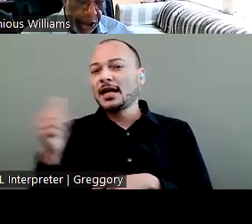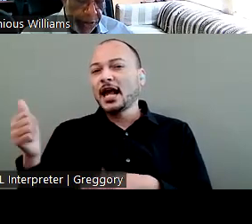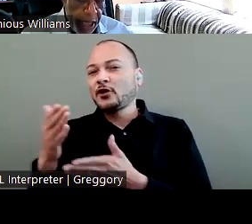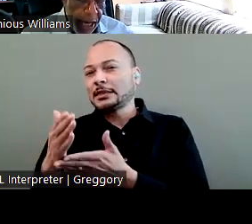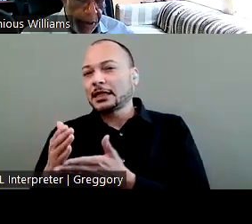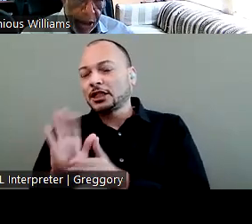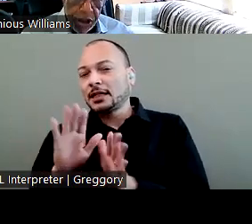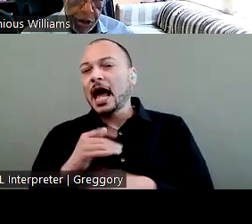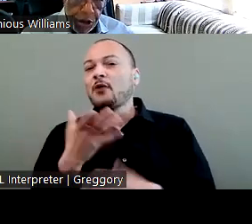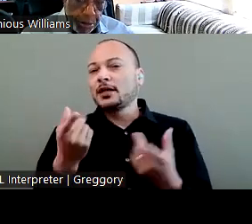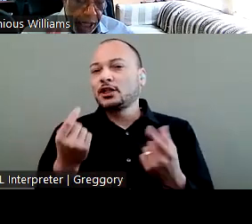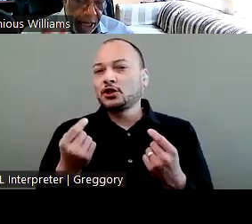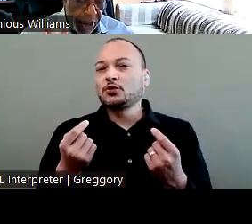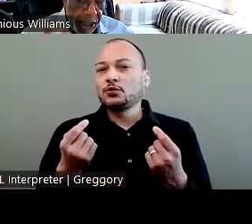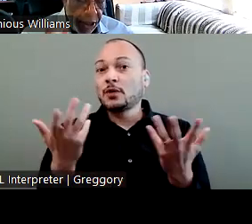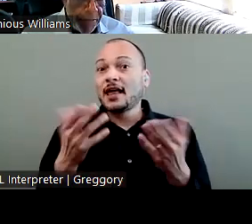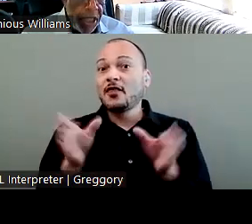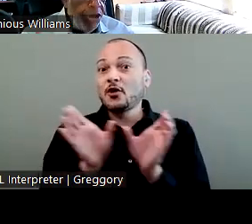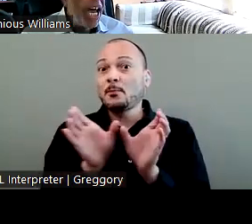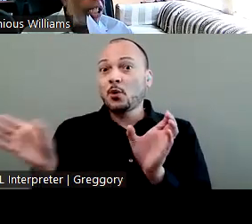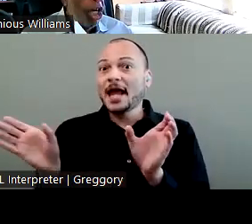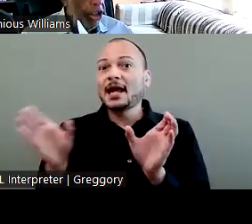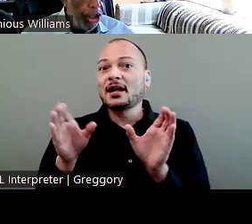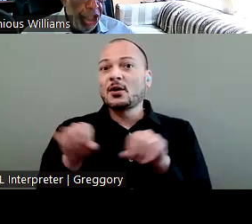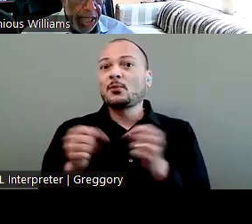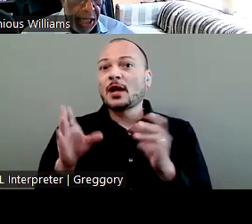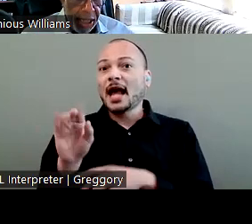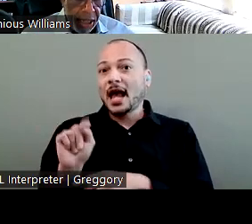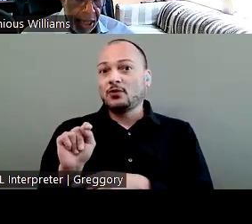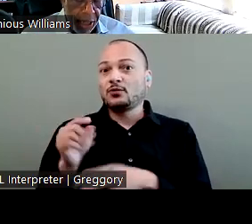want to just do the breakout here. You've got it on your agenda